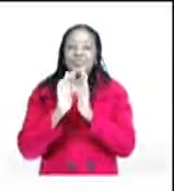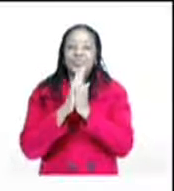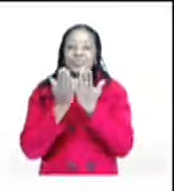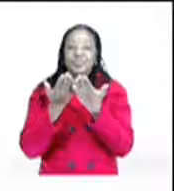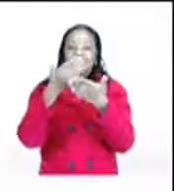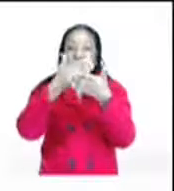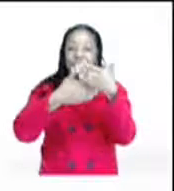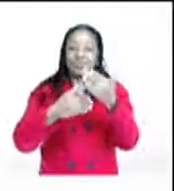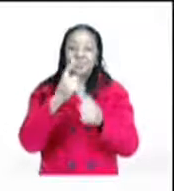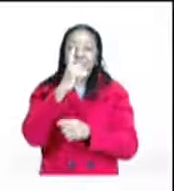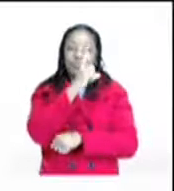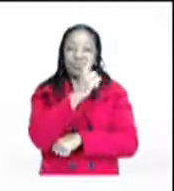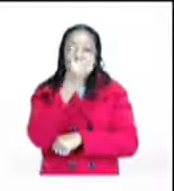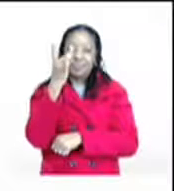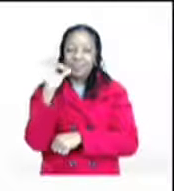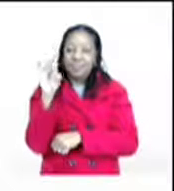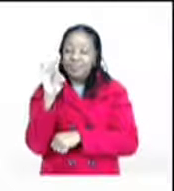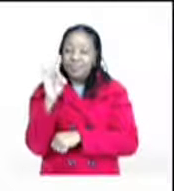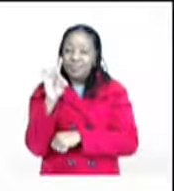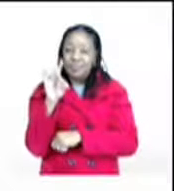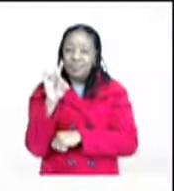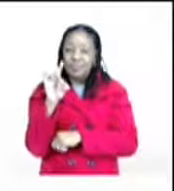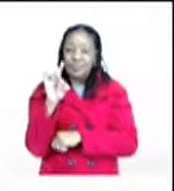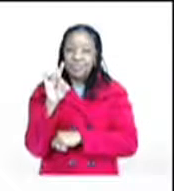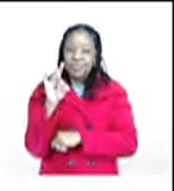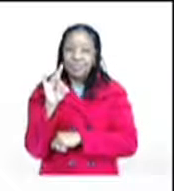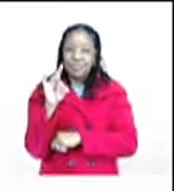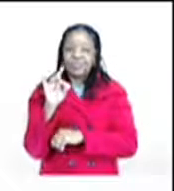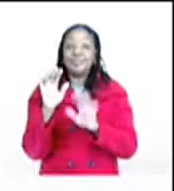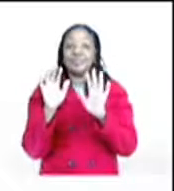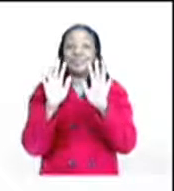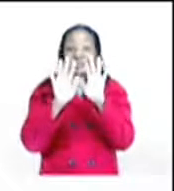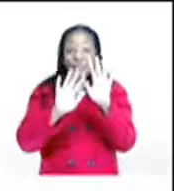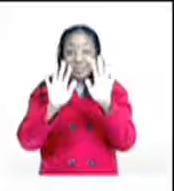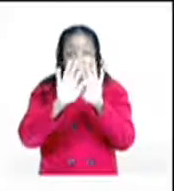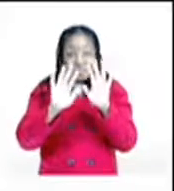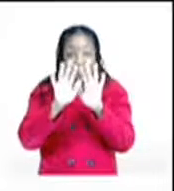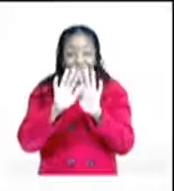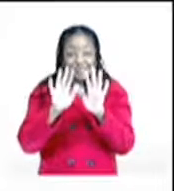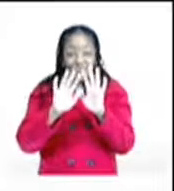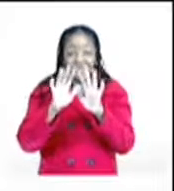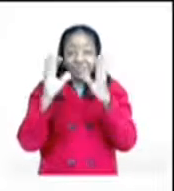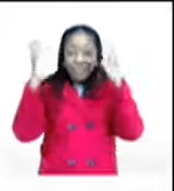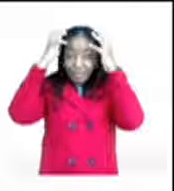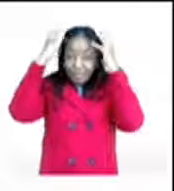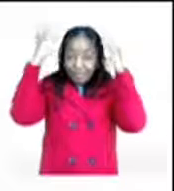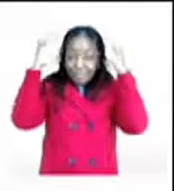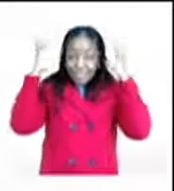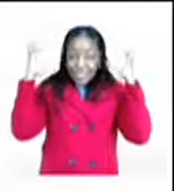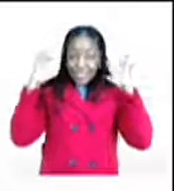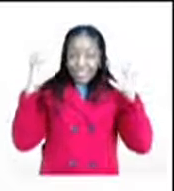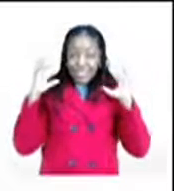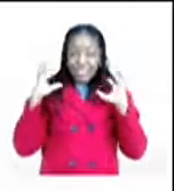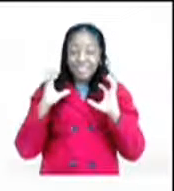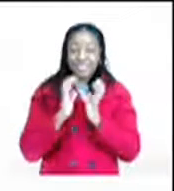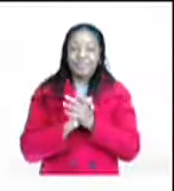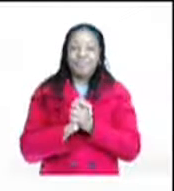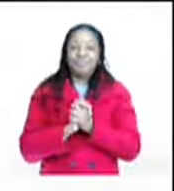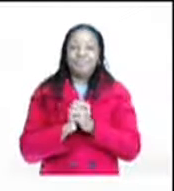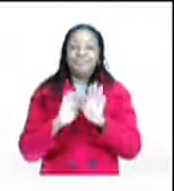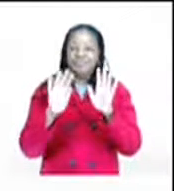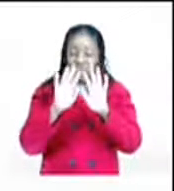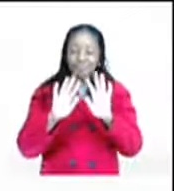Let's look on page 18 once more. Color in the lion. That is the instruction that we have